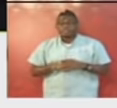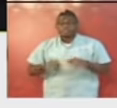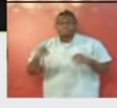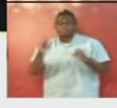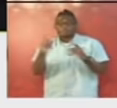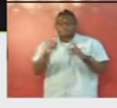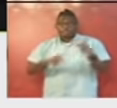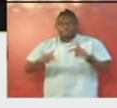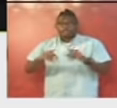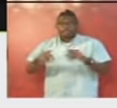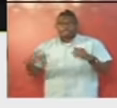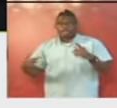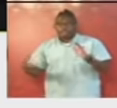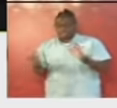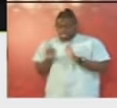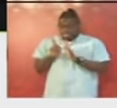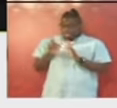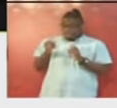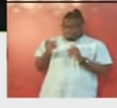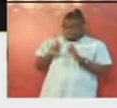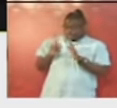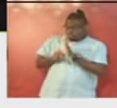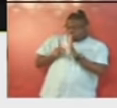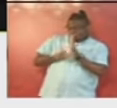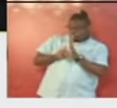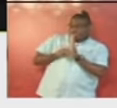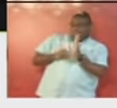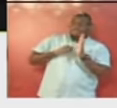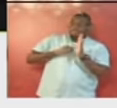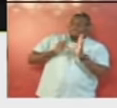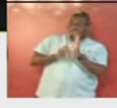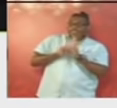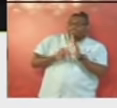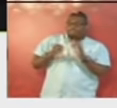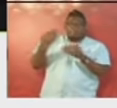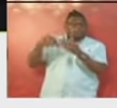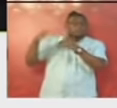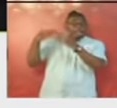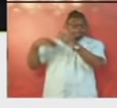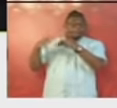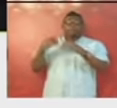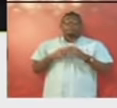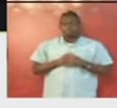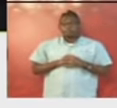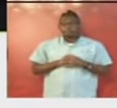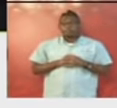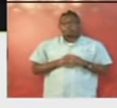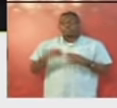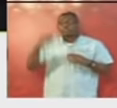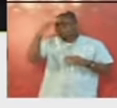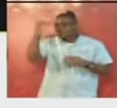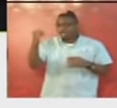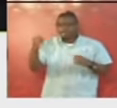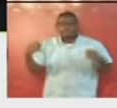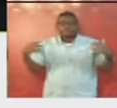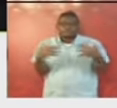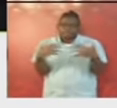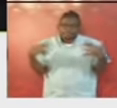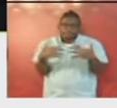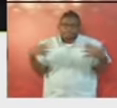it has been proposed that the decrease in social interaction, as well as fears caused by the